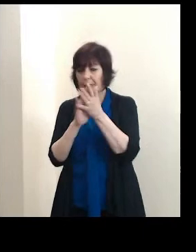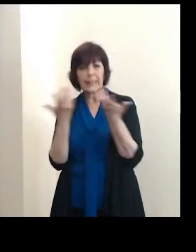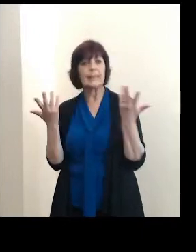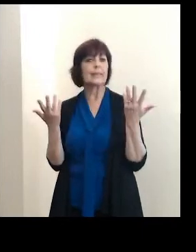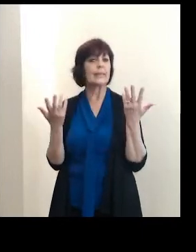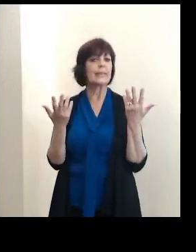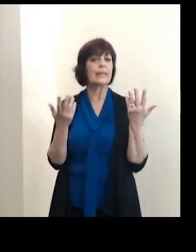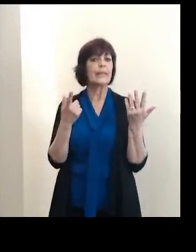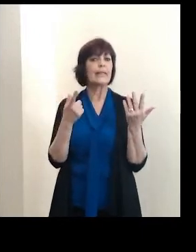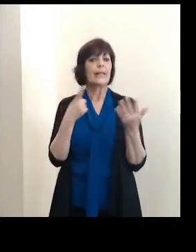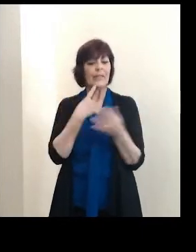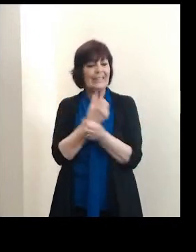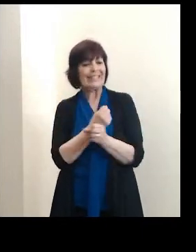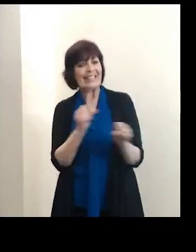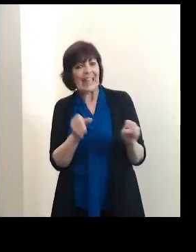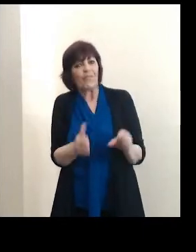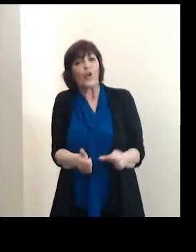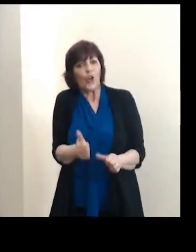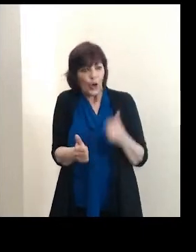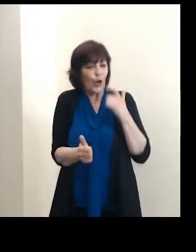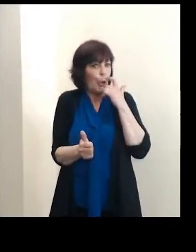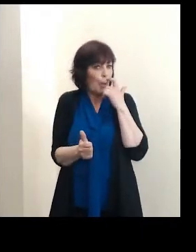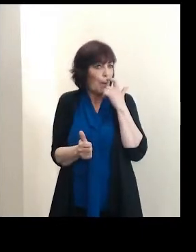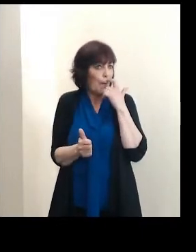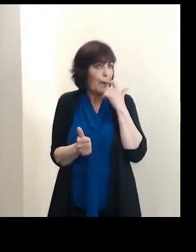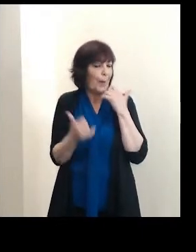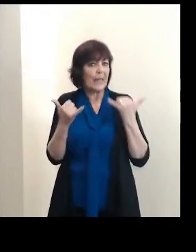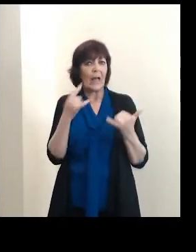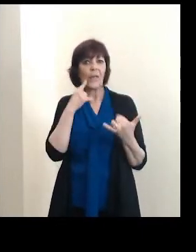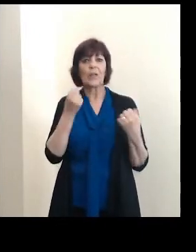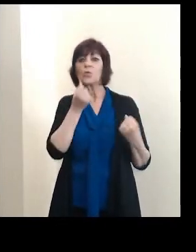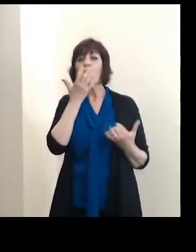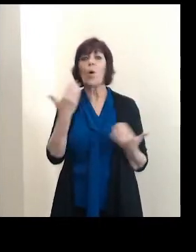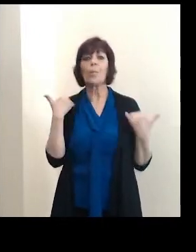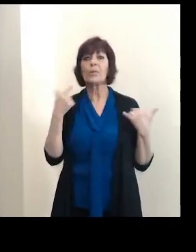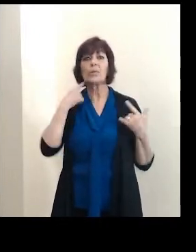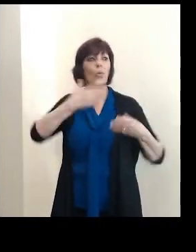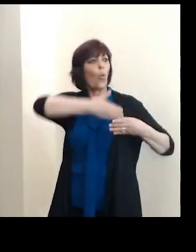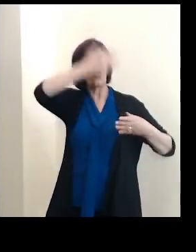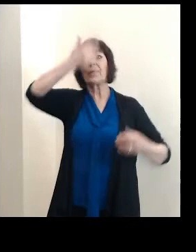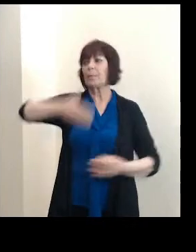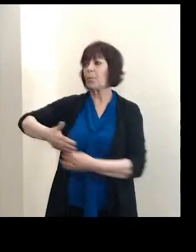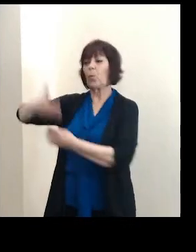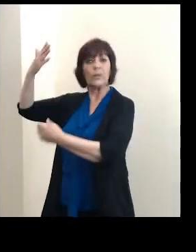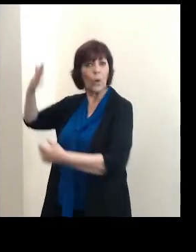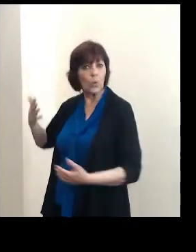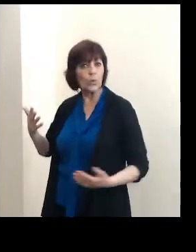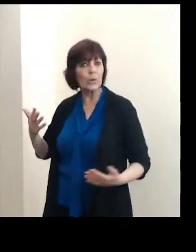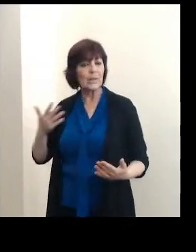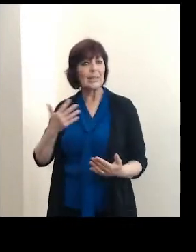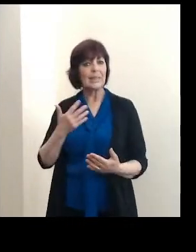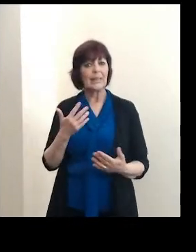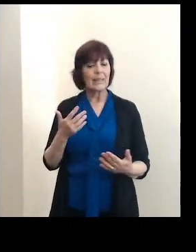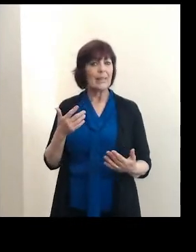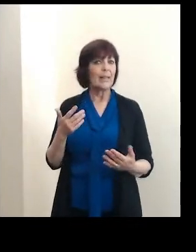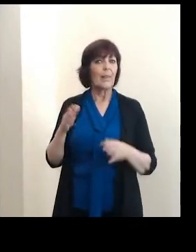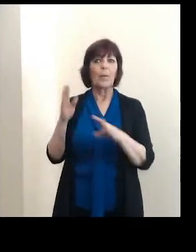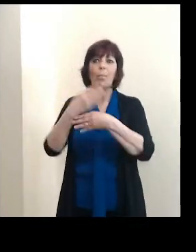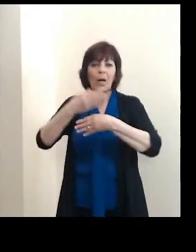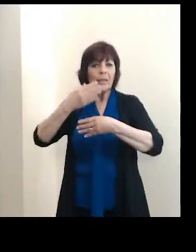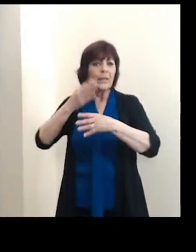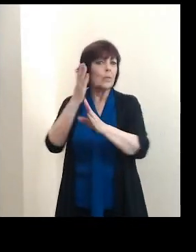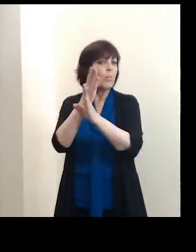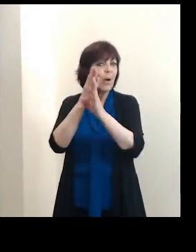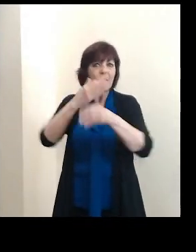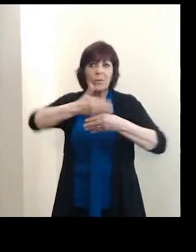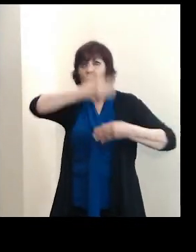hands. They're actually safer now that the weather's getting warmer if we can open up some windows, both in the classroom and the buses. So